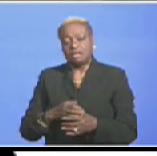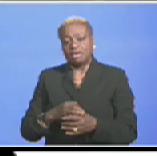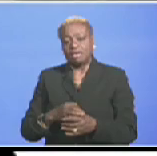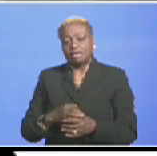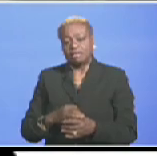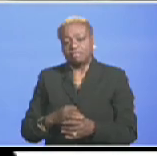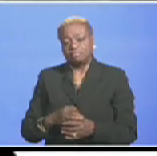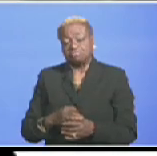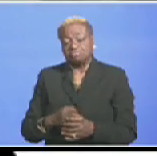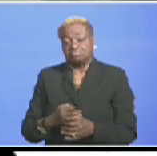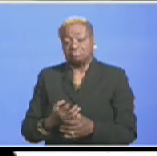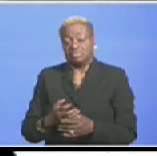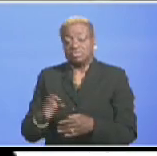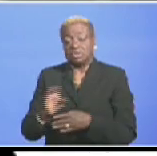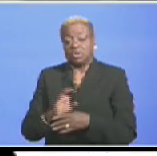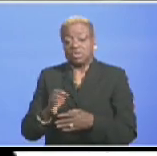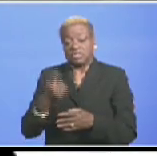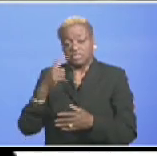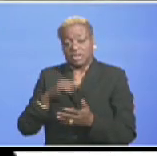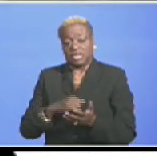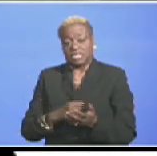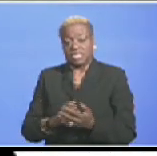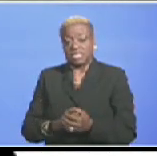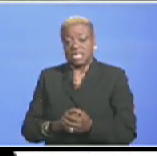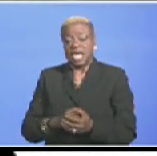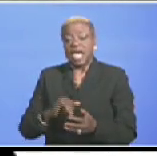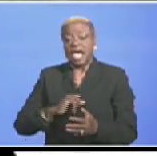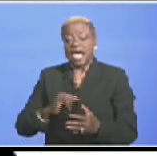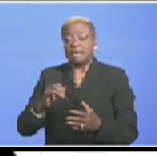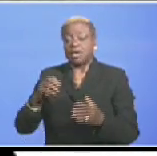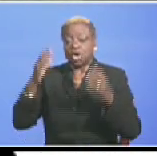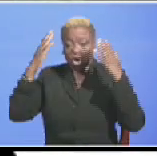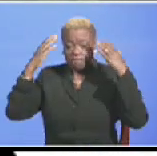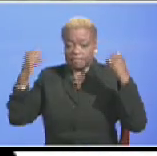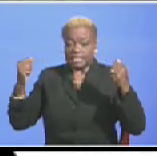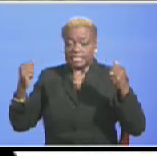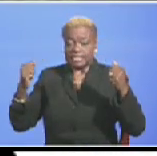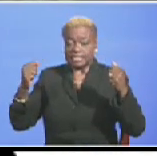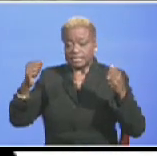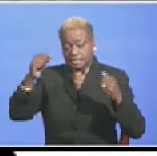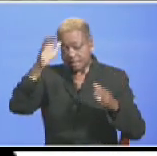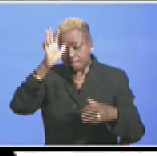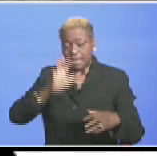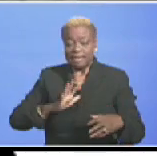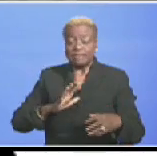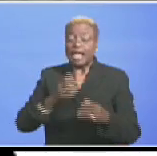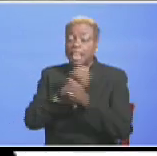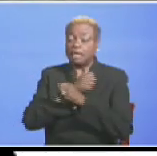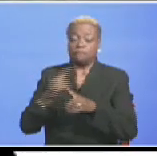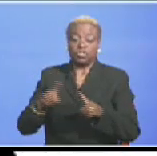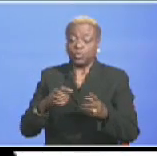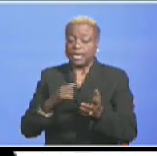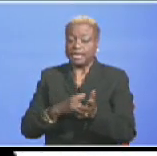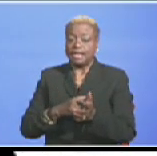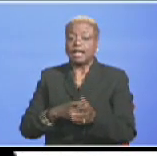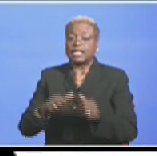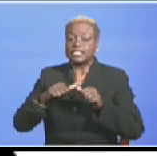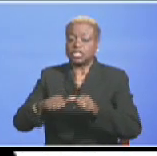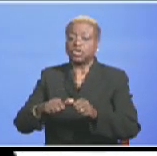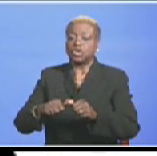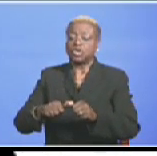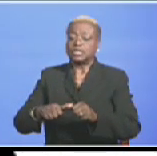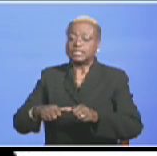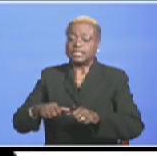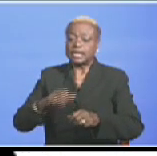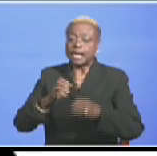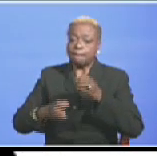But that's me. That's off my gut feeling. But I'm a confident guy. I love doing this, like I say, and I'm going to keep on competing. Still talking